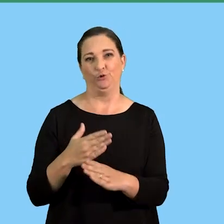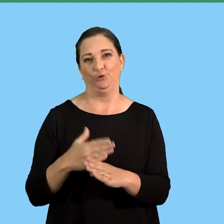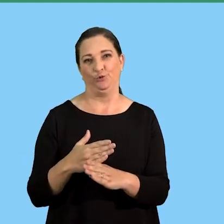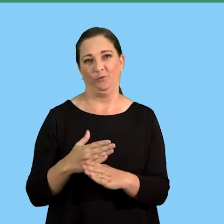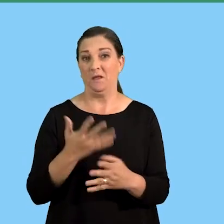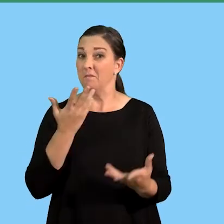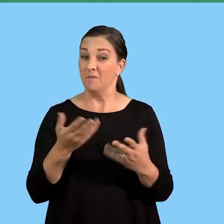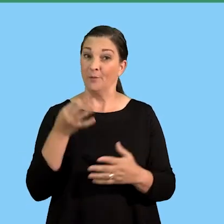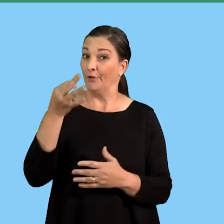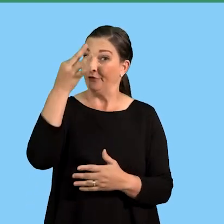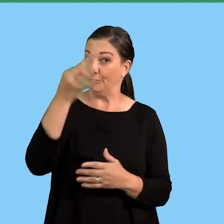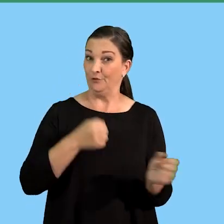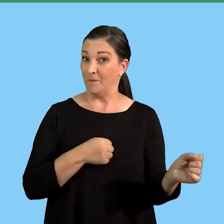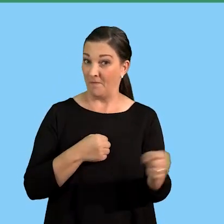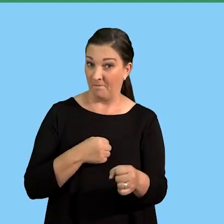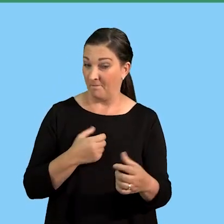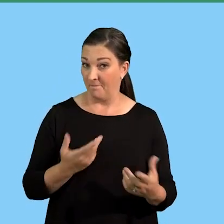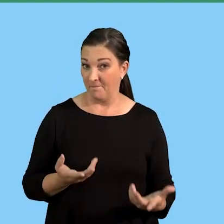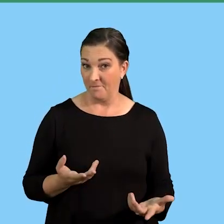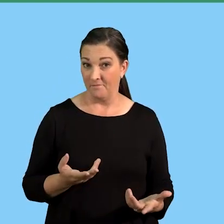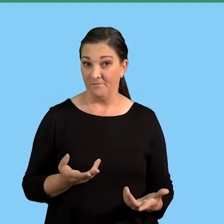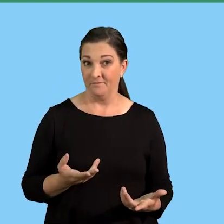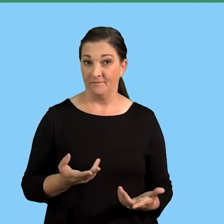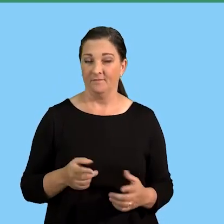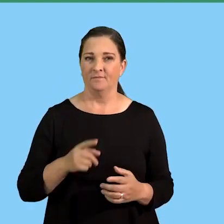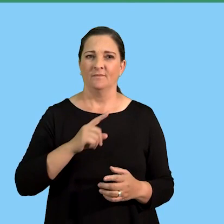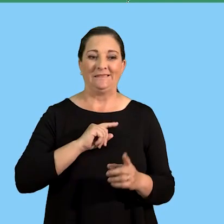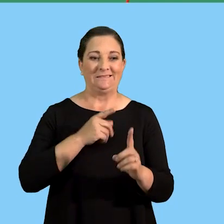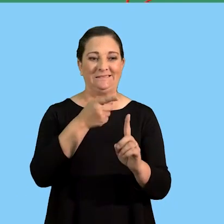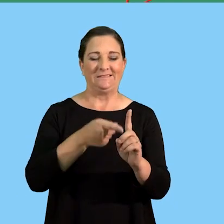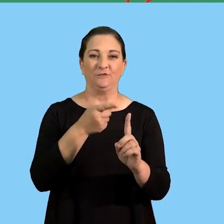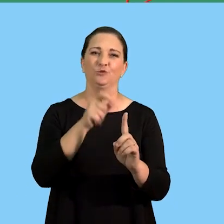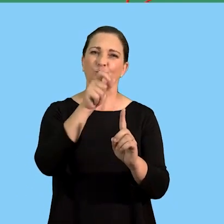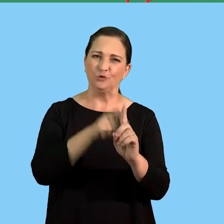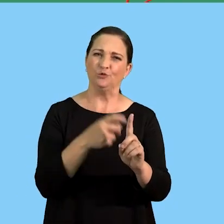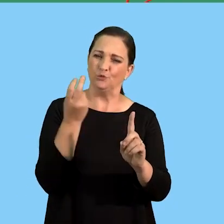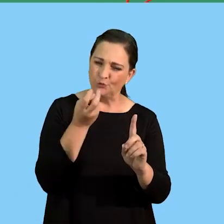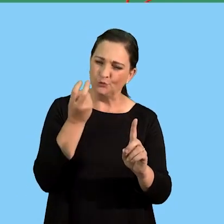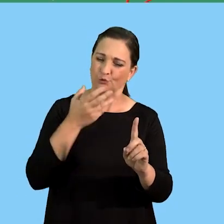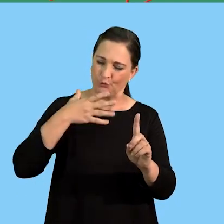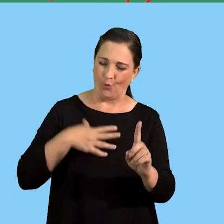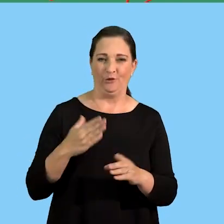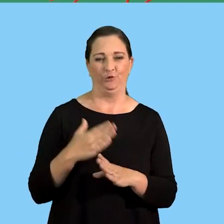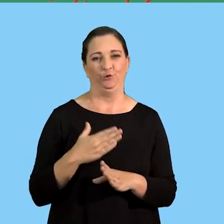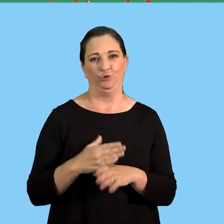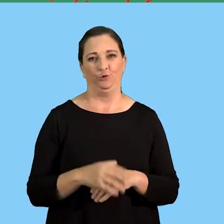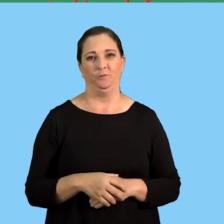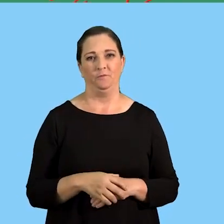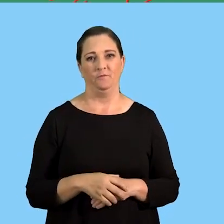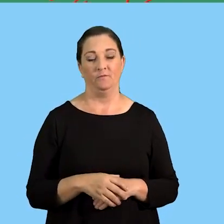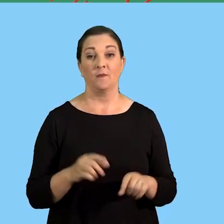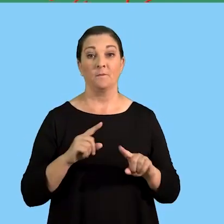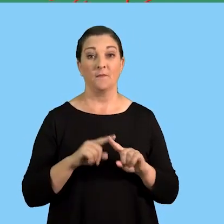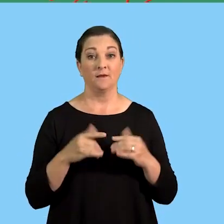who we call the potential employee. Now, this is the person that is looking for the